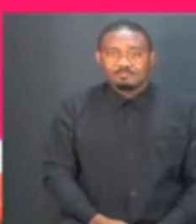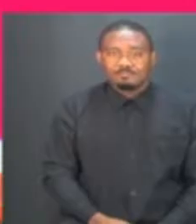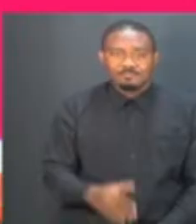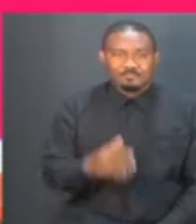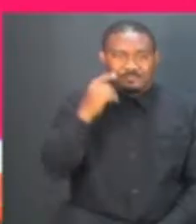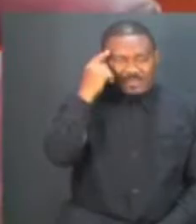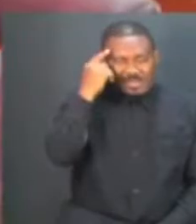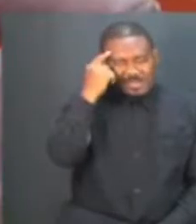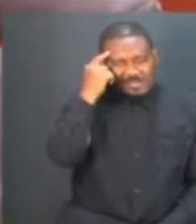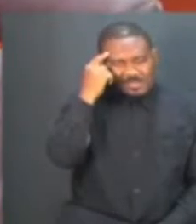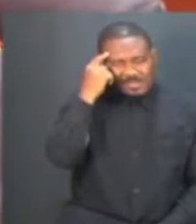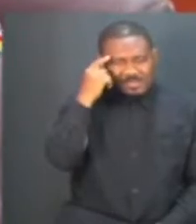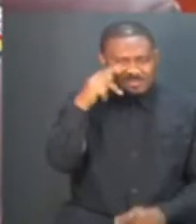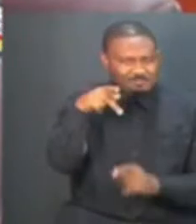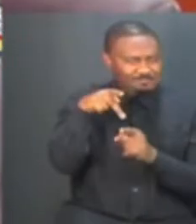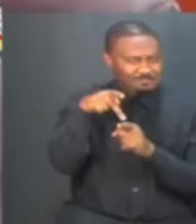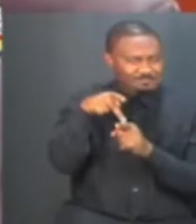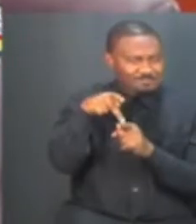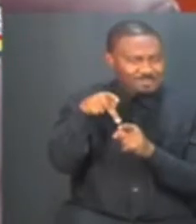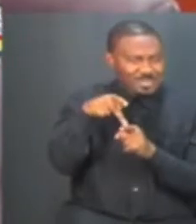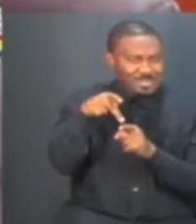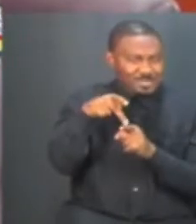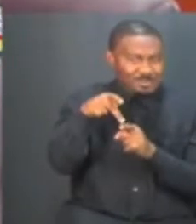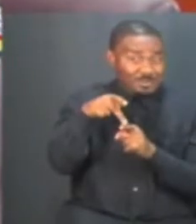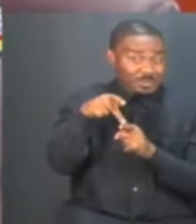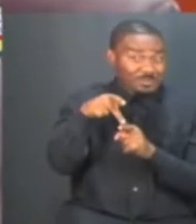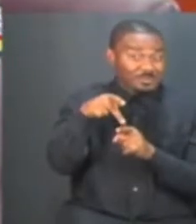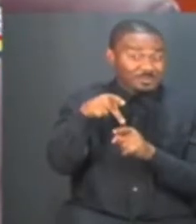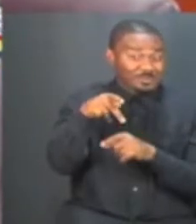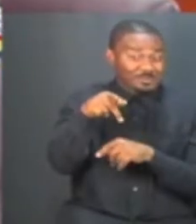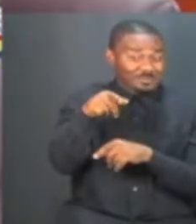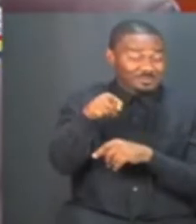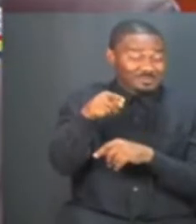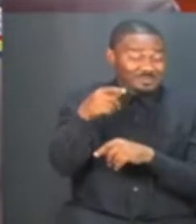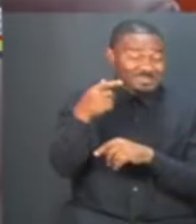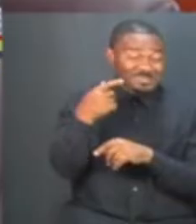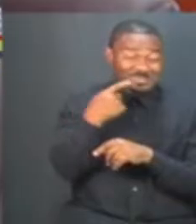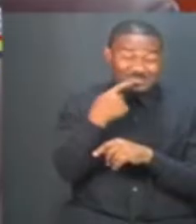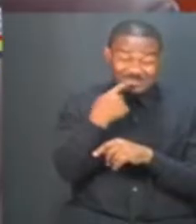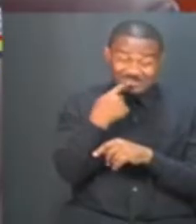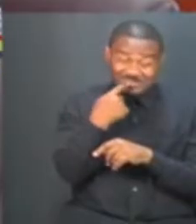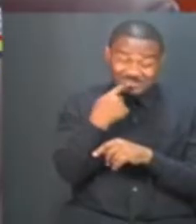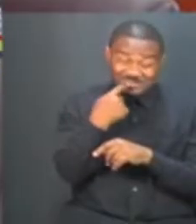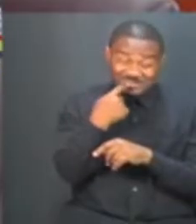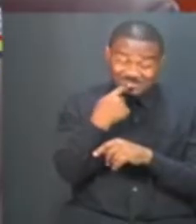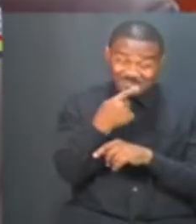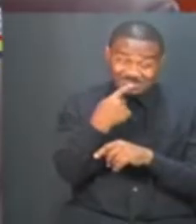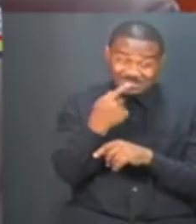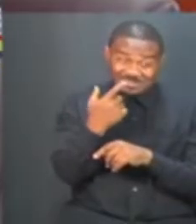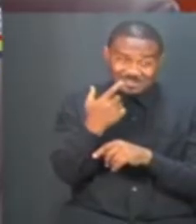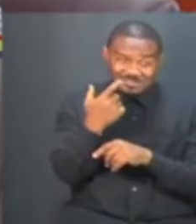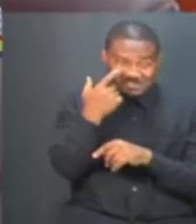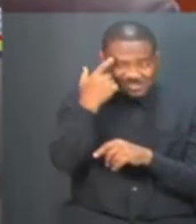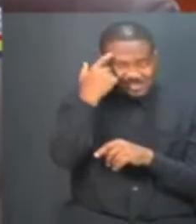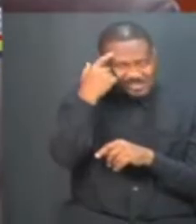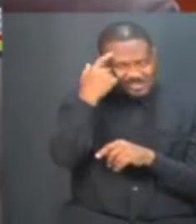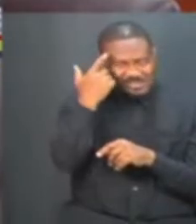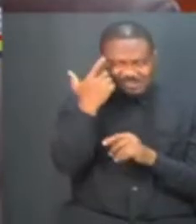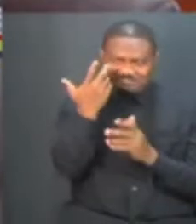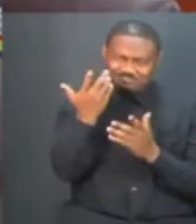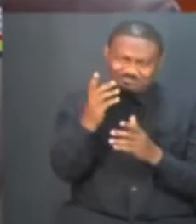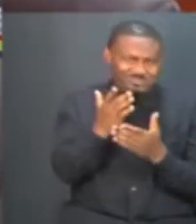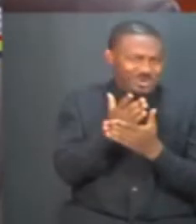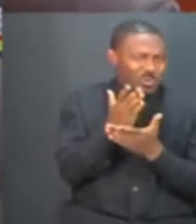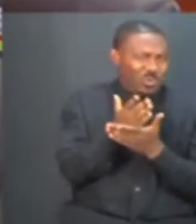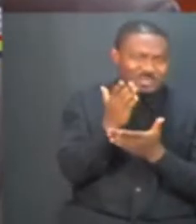Honorable Professor is trying to draw our attention to is within our practice, when question